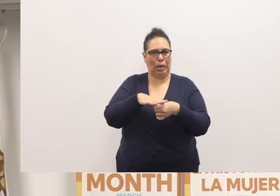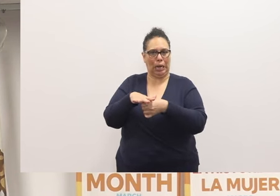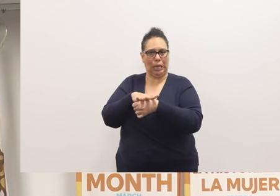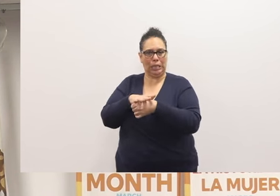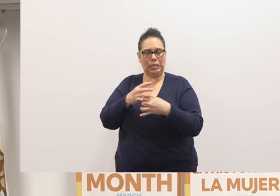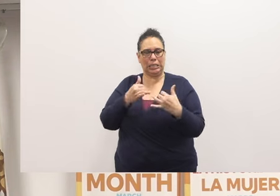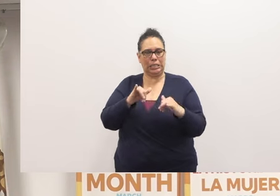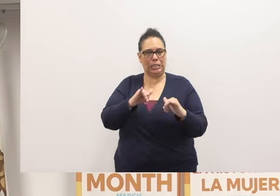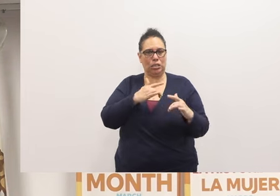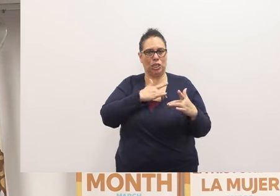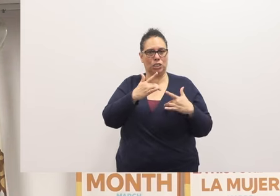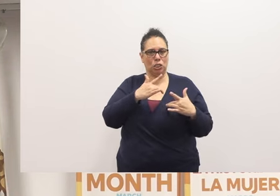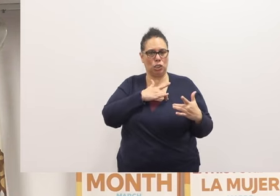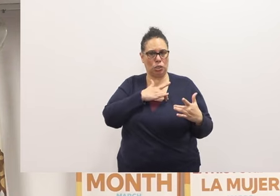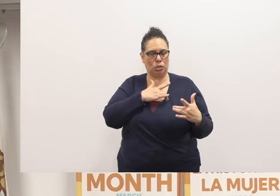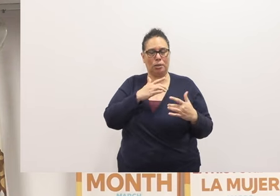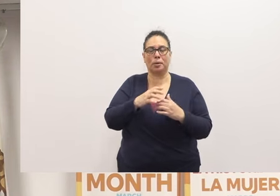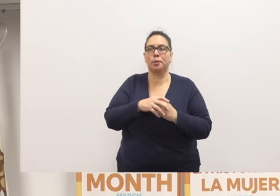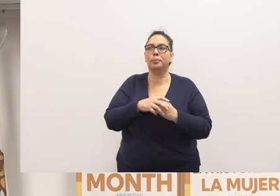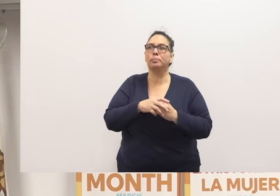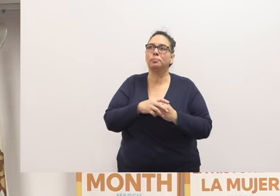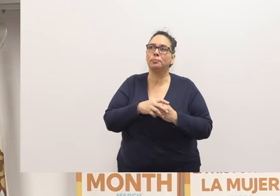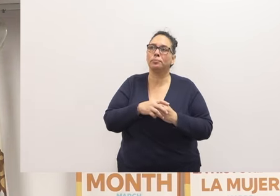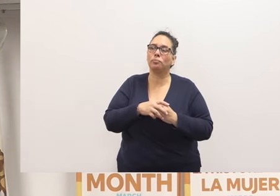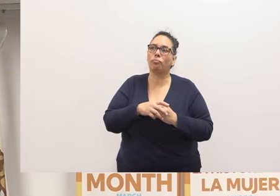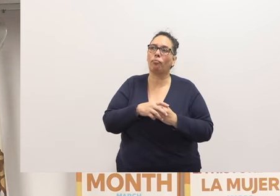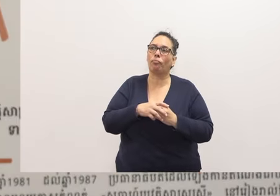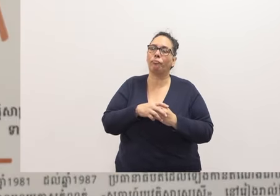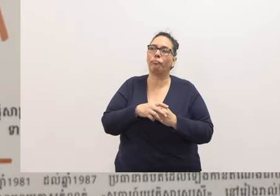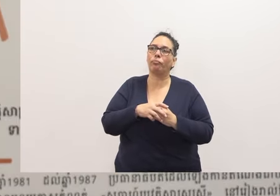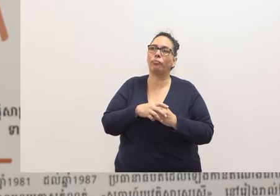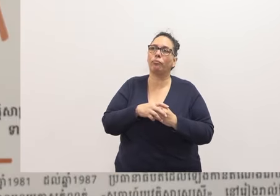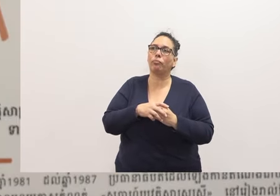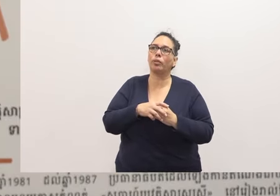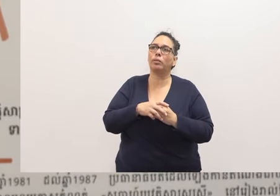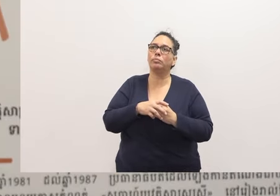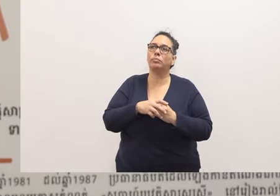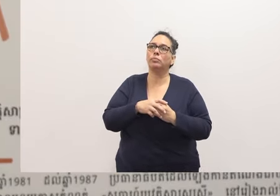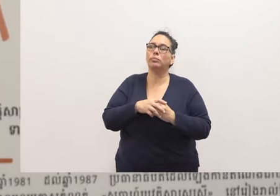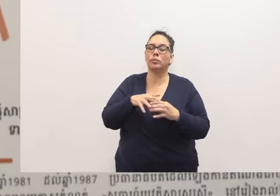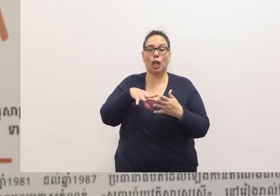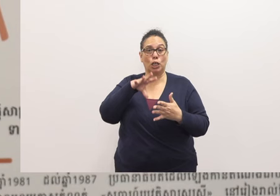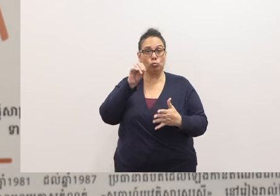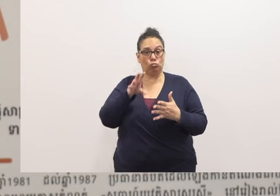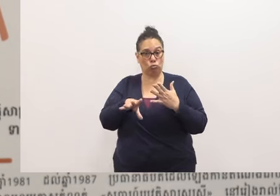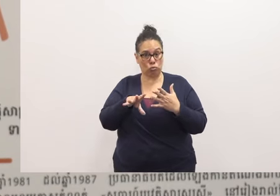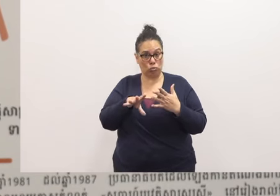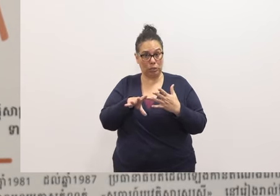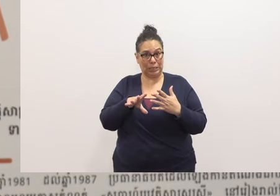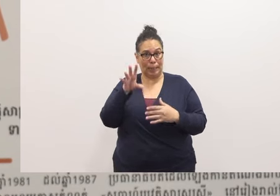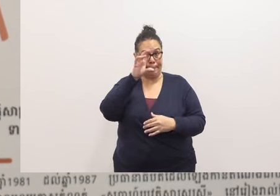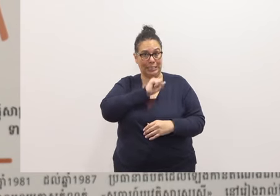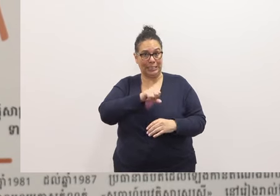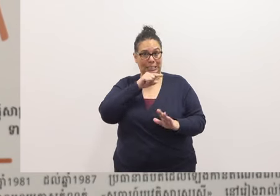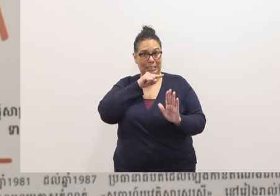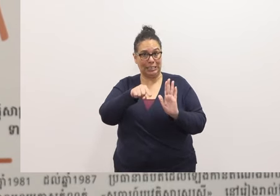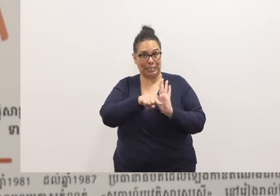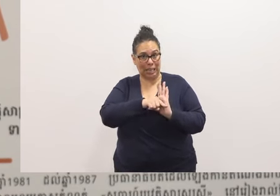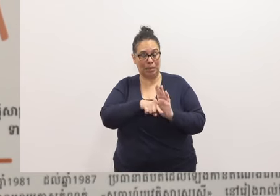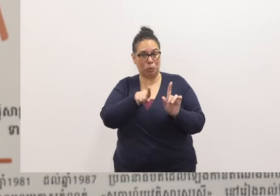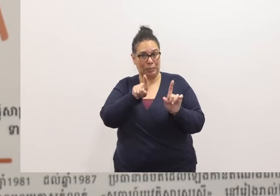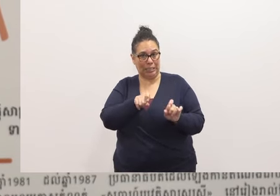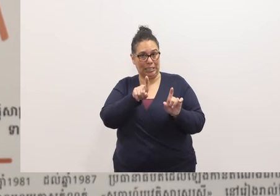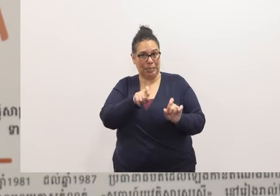still very concerned, and that's that whenever student misses an assignment or assessment due